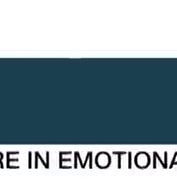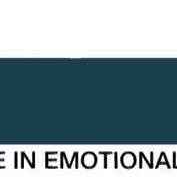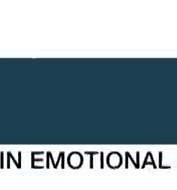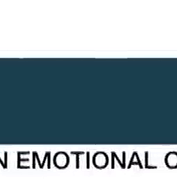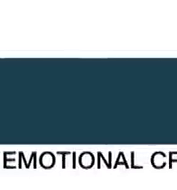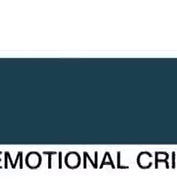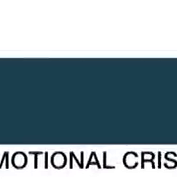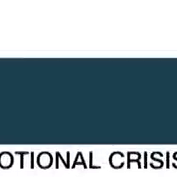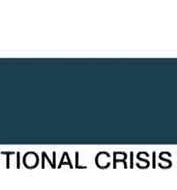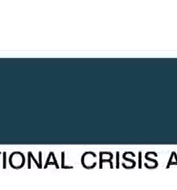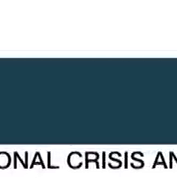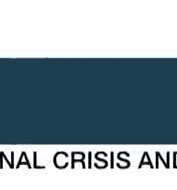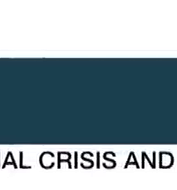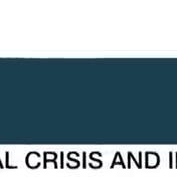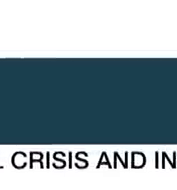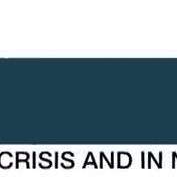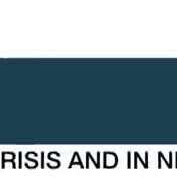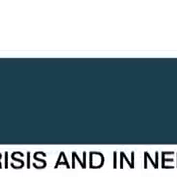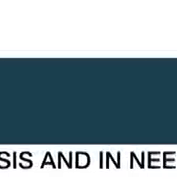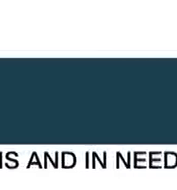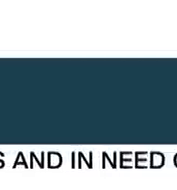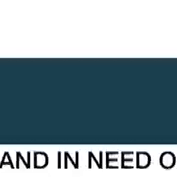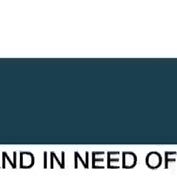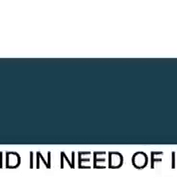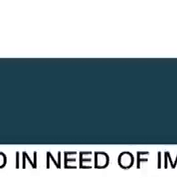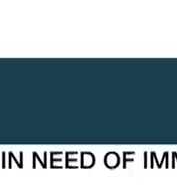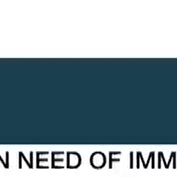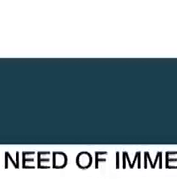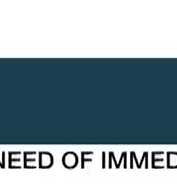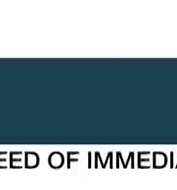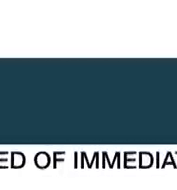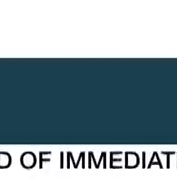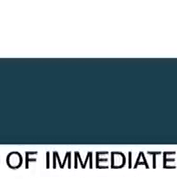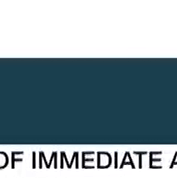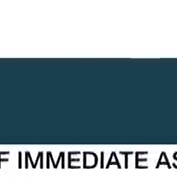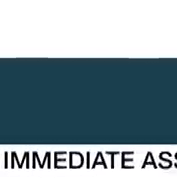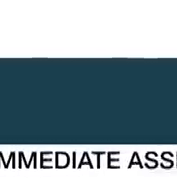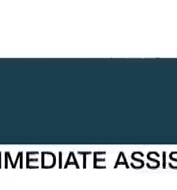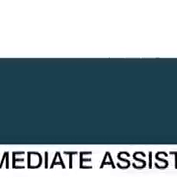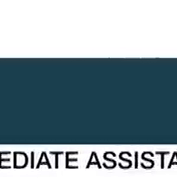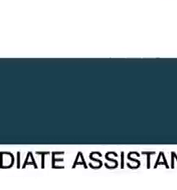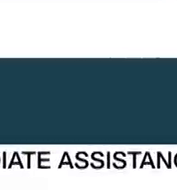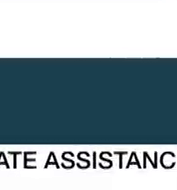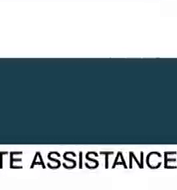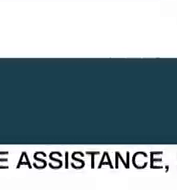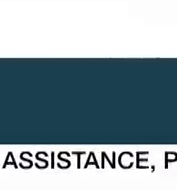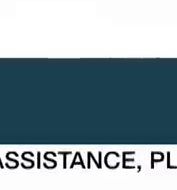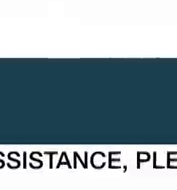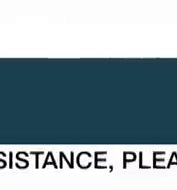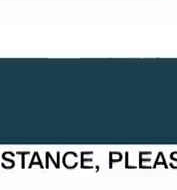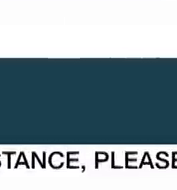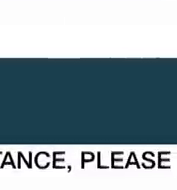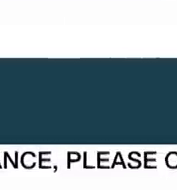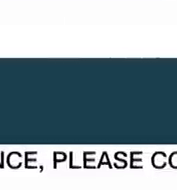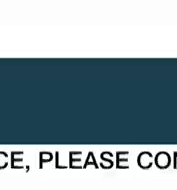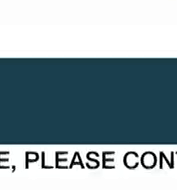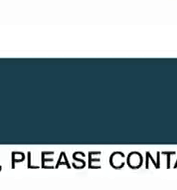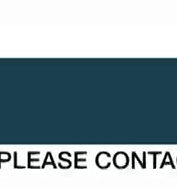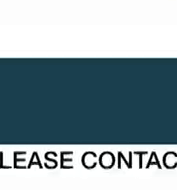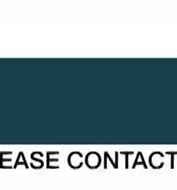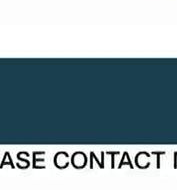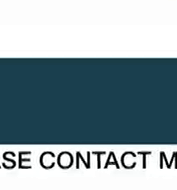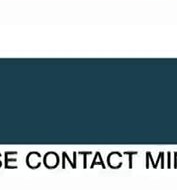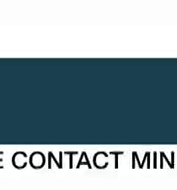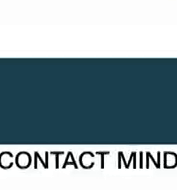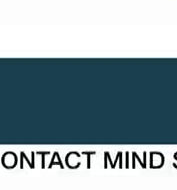opinion will not be part of the records that will go up to the Supreme Court. Attorney Guanzon, that Commissioner